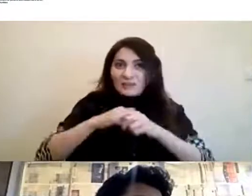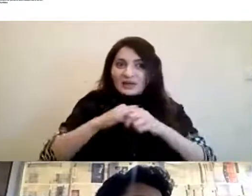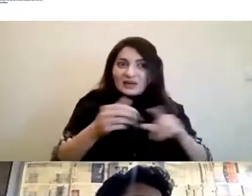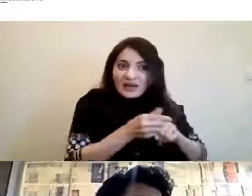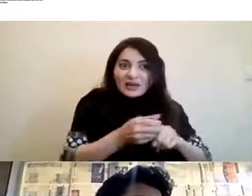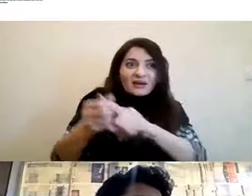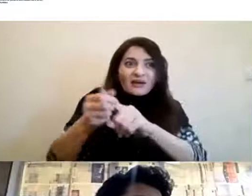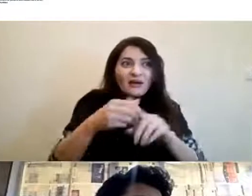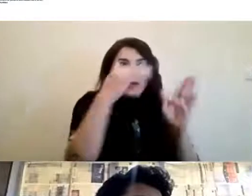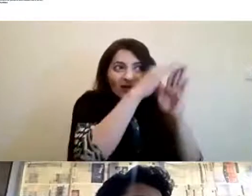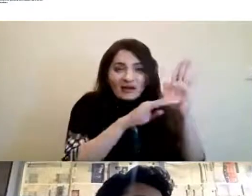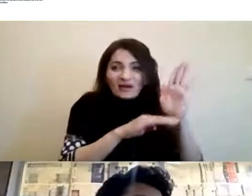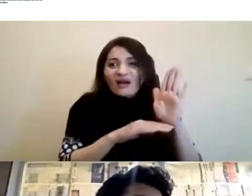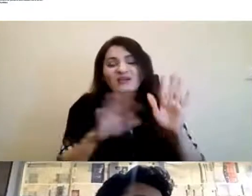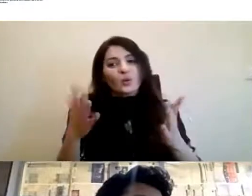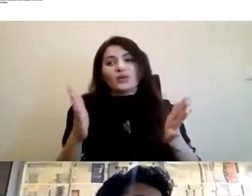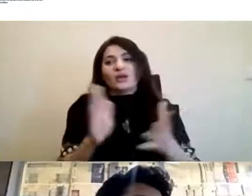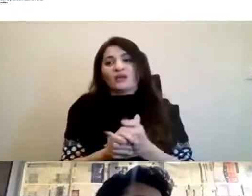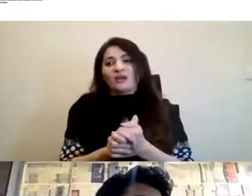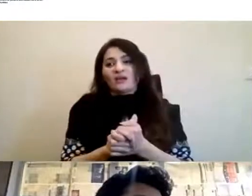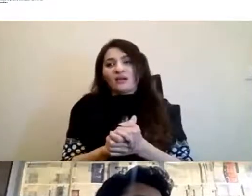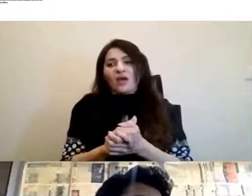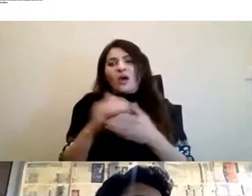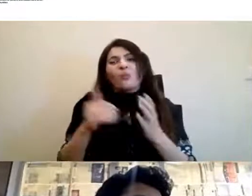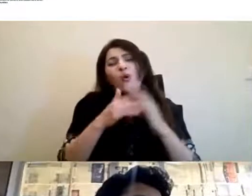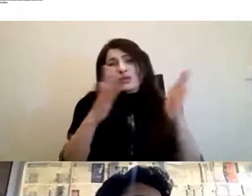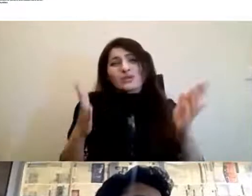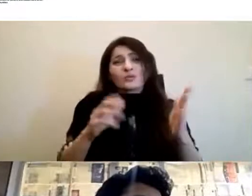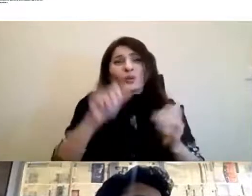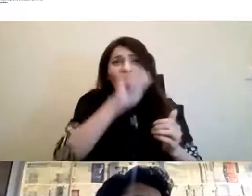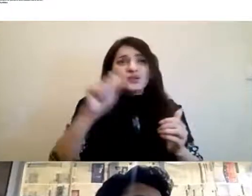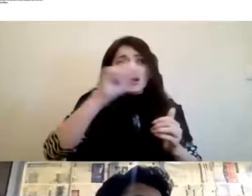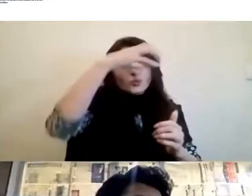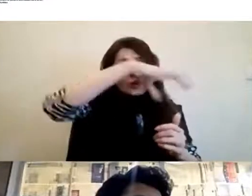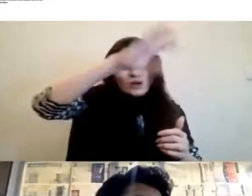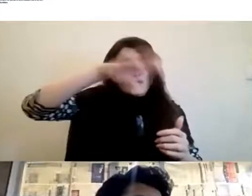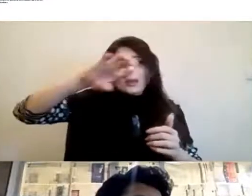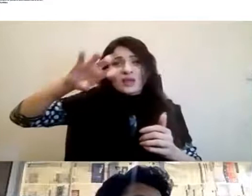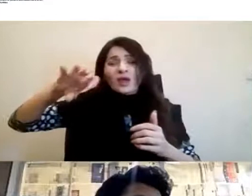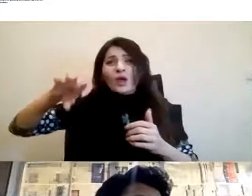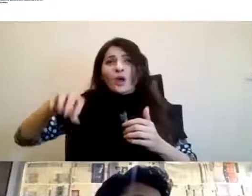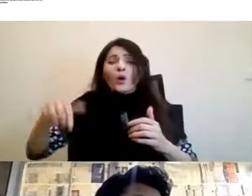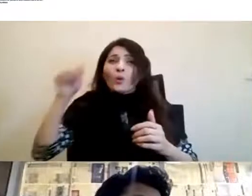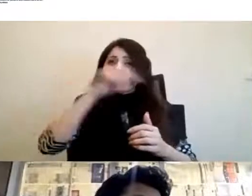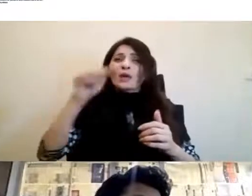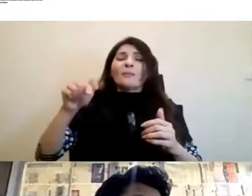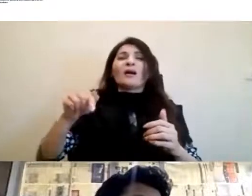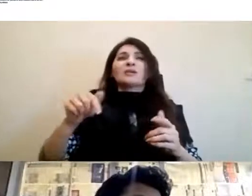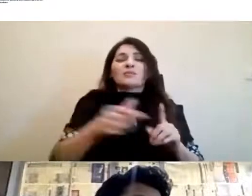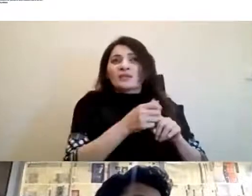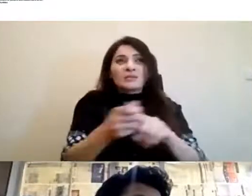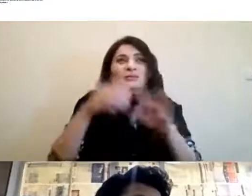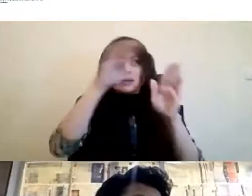many of our South Asian countries don't have the national standard for accessibility, web accessibility, etc. Even though we have an international standard